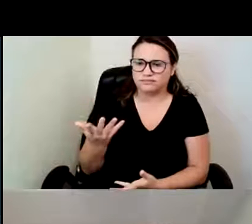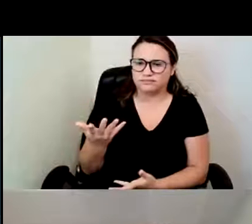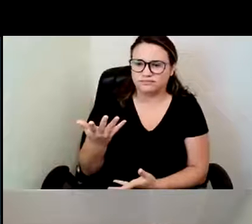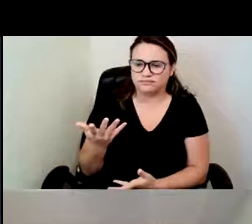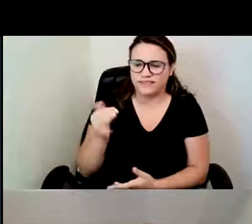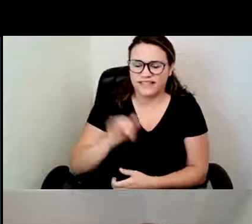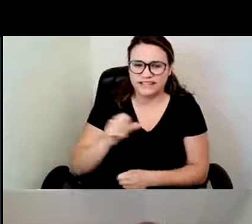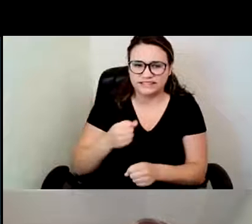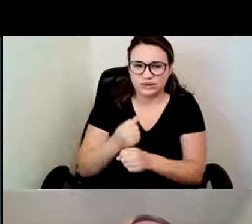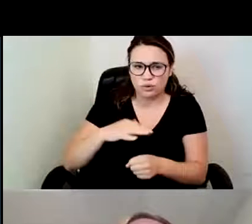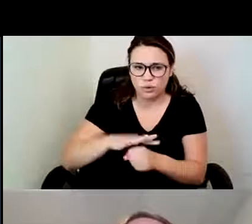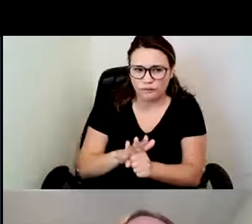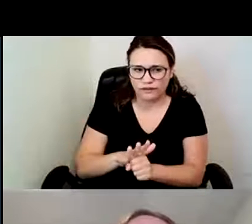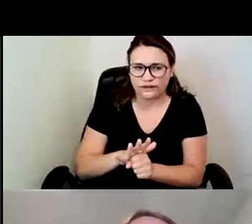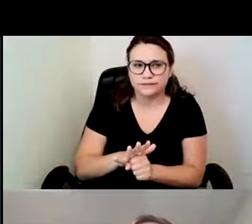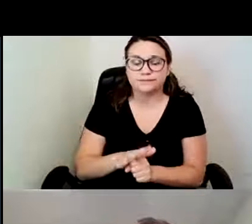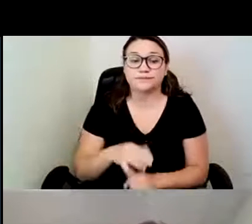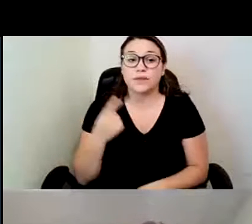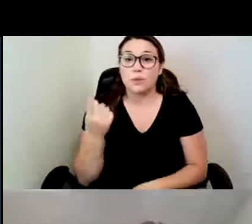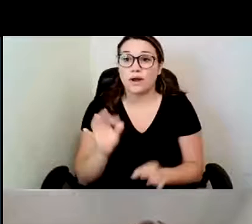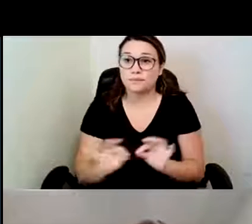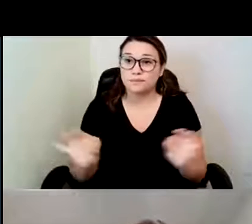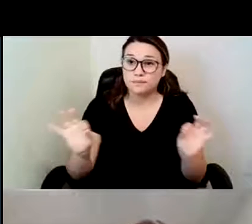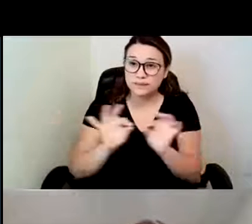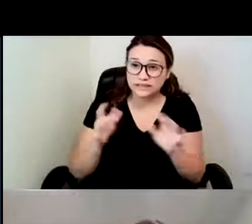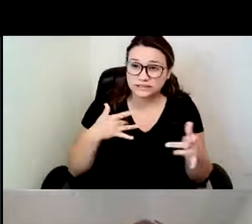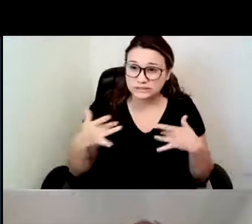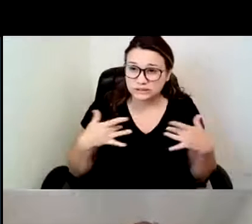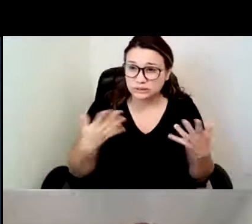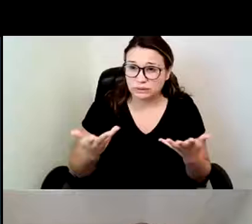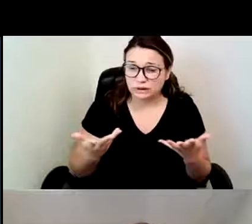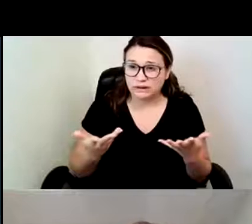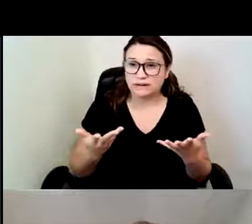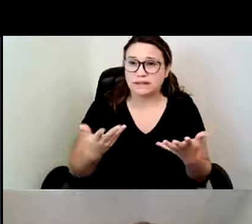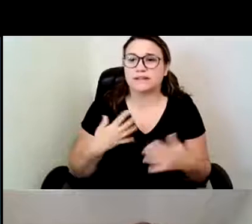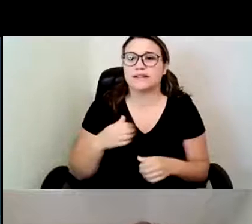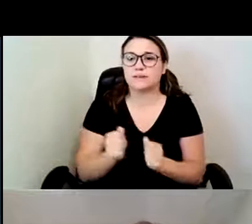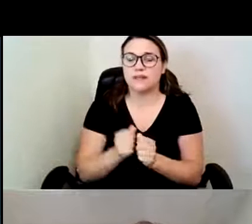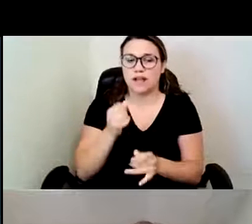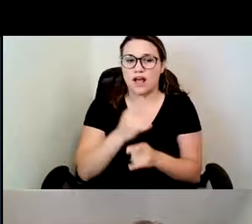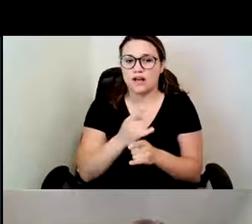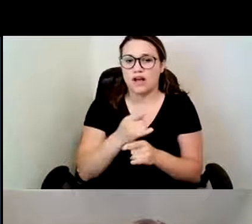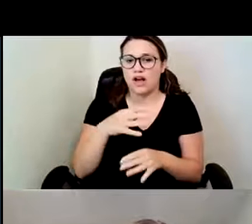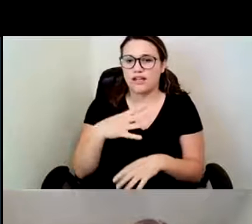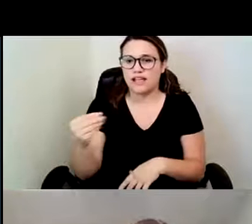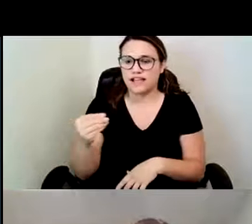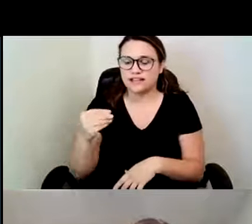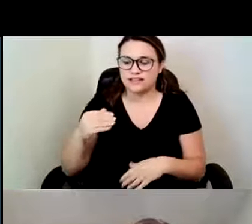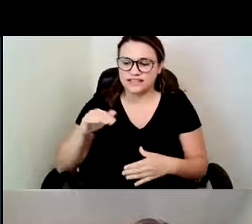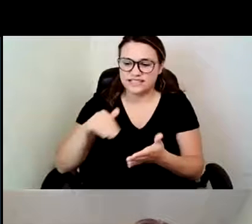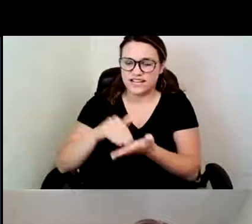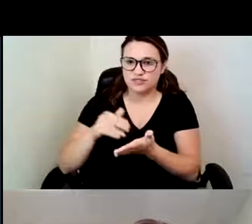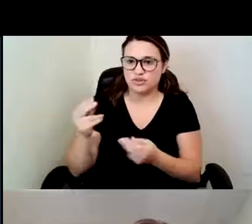One of our main concerns are the combination of alcohol with central nervous system depressants, like